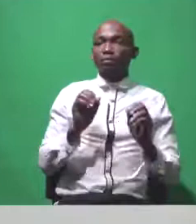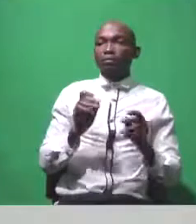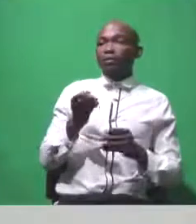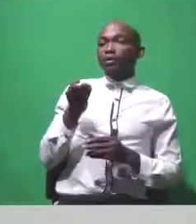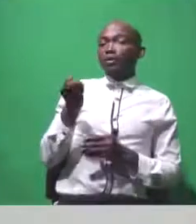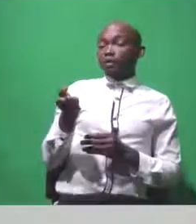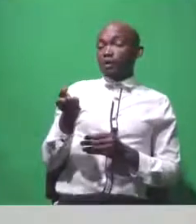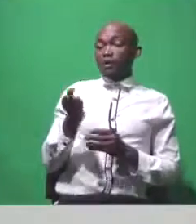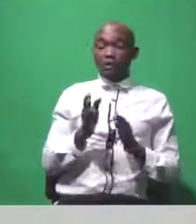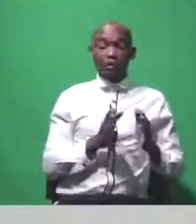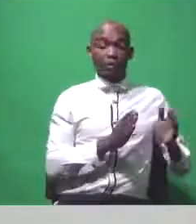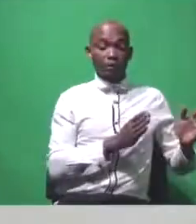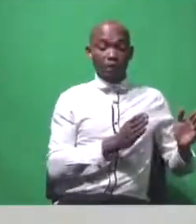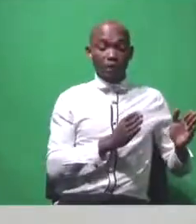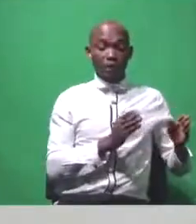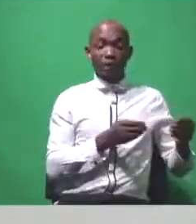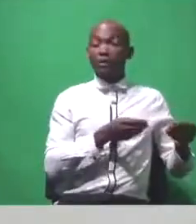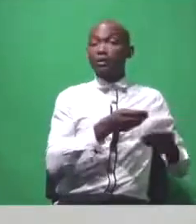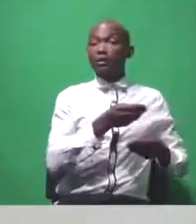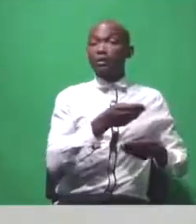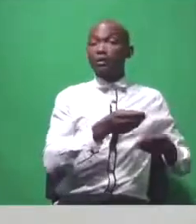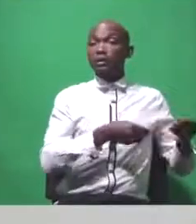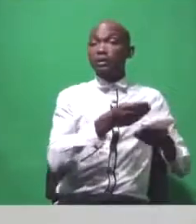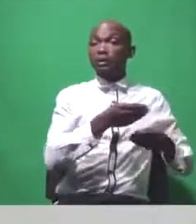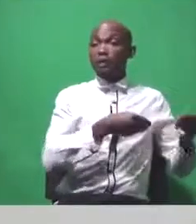record that selling